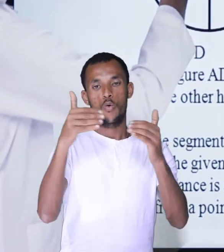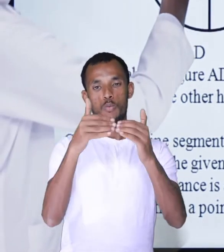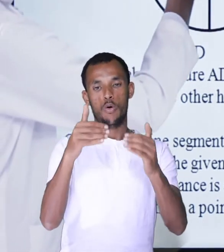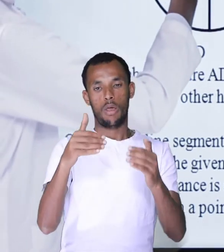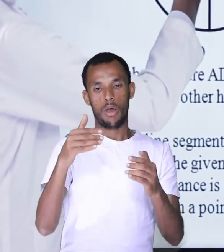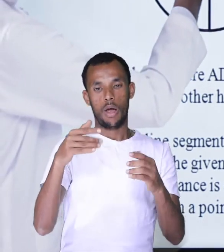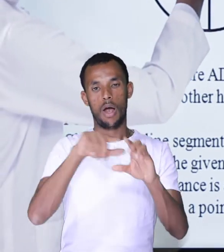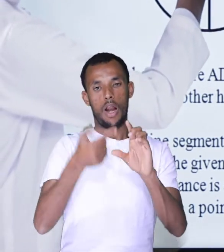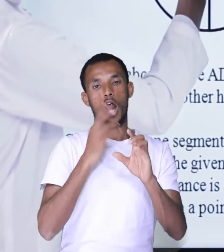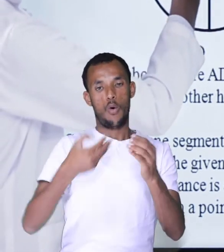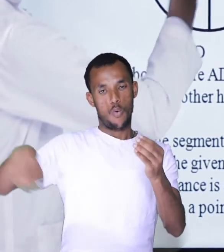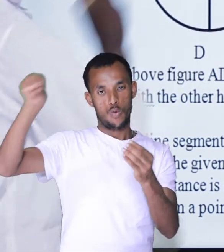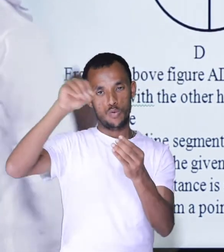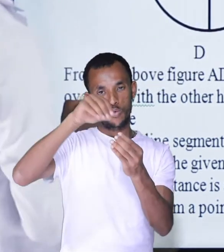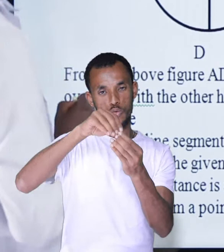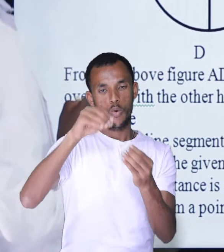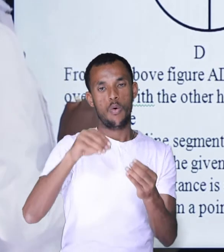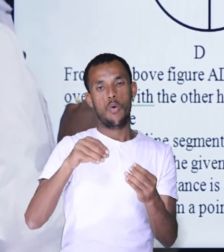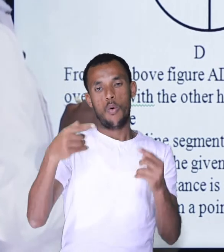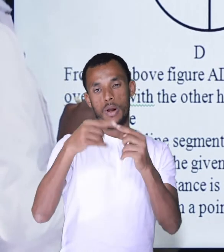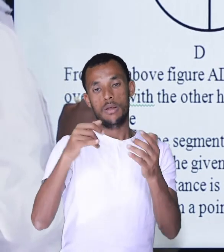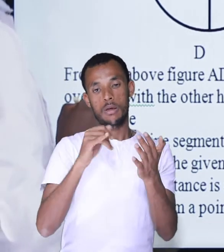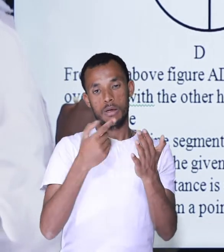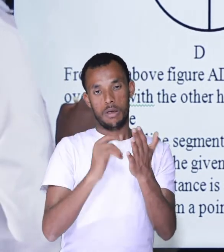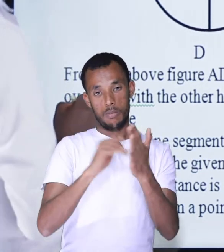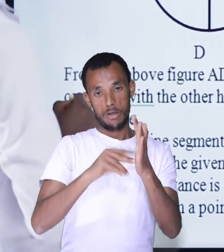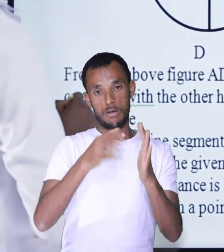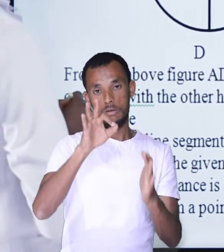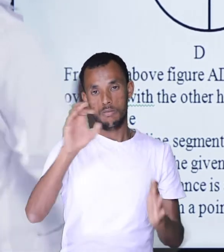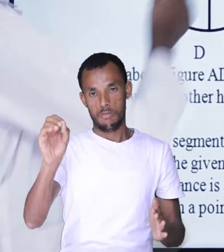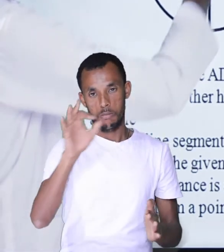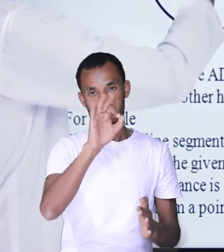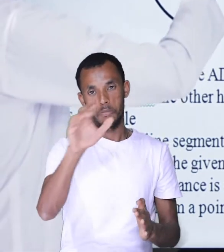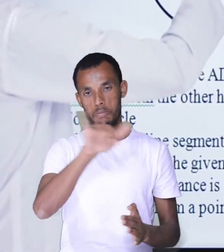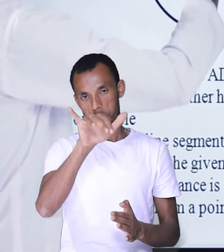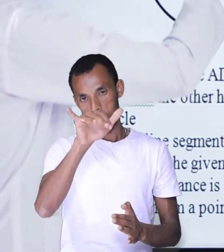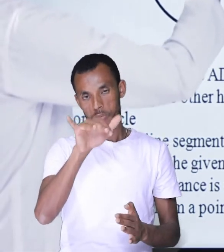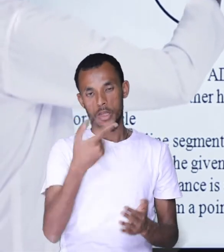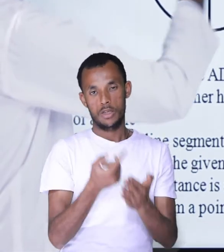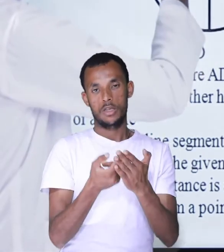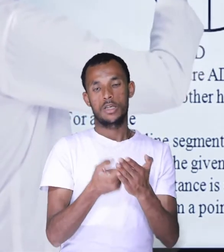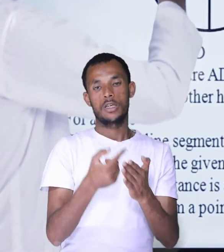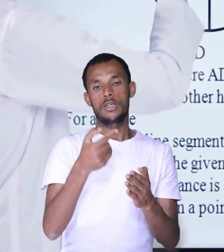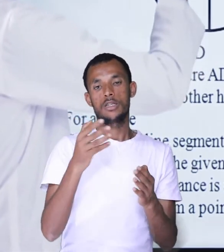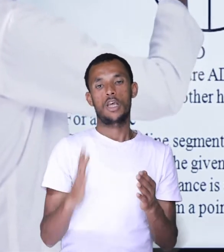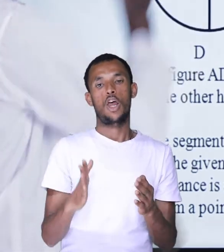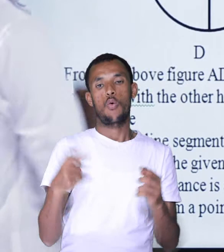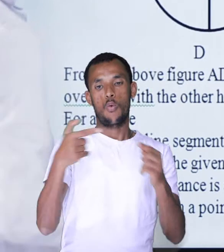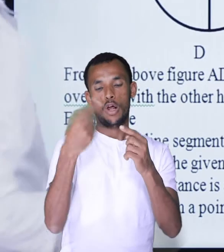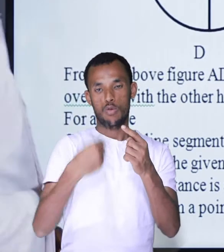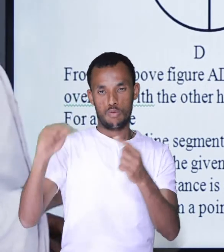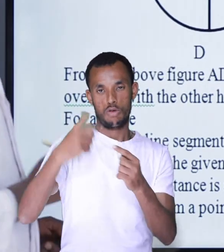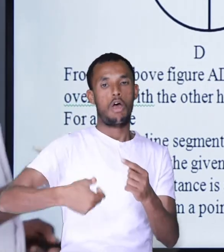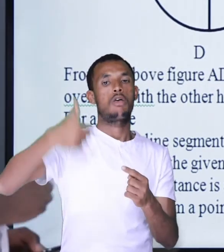also congruent. This is 90 degree, this one is 90 degree. And this side is congruent to this